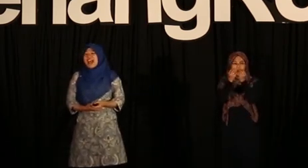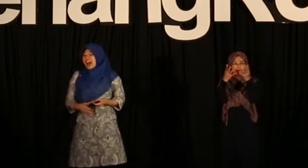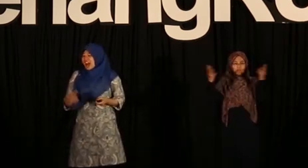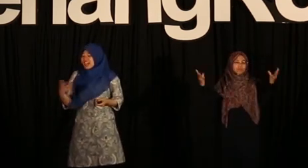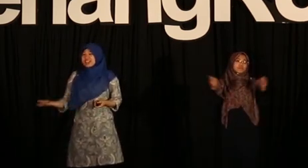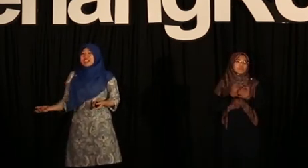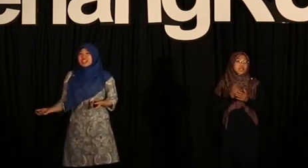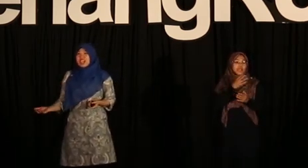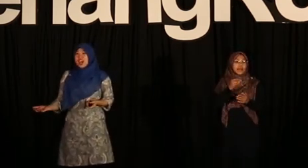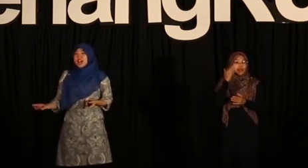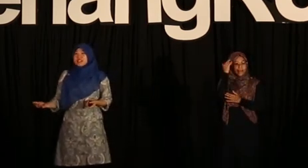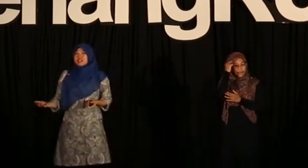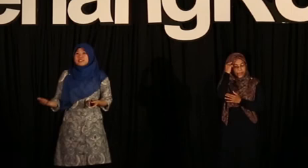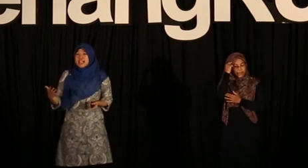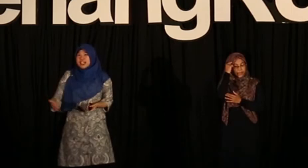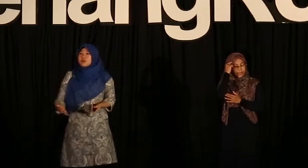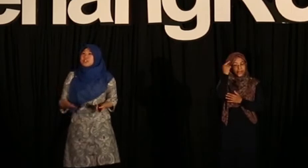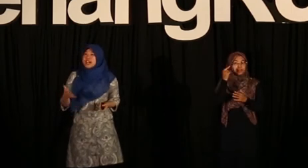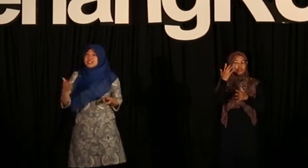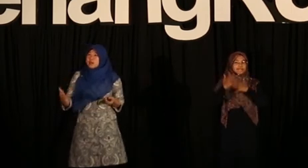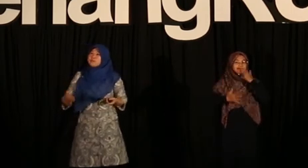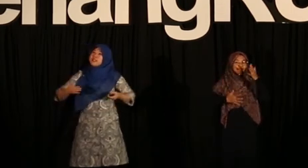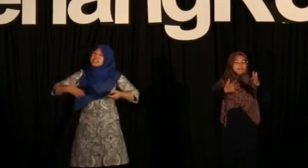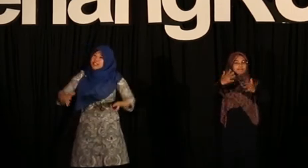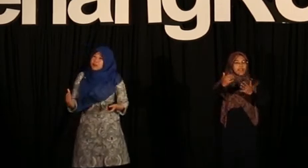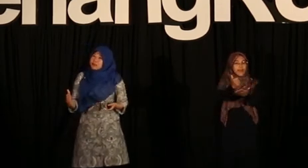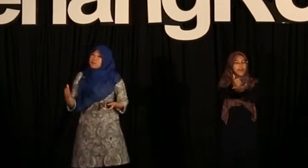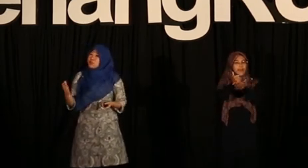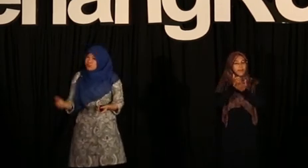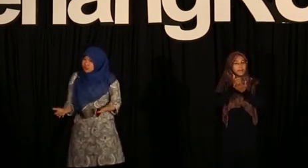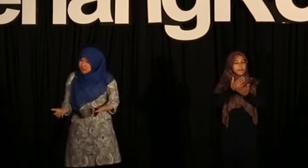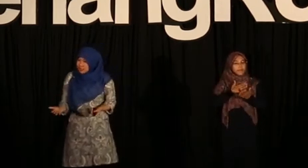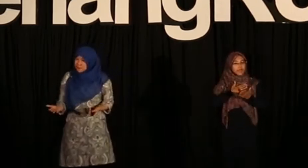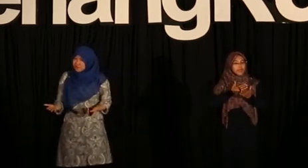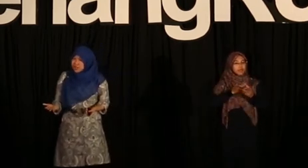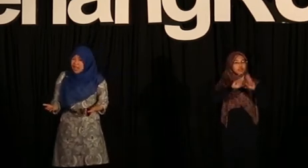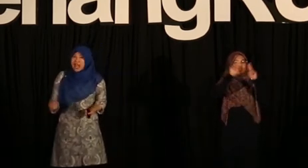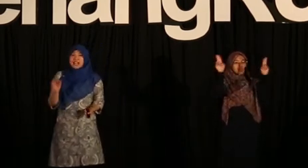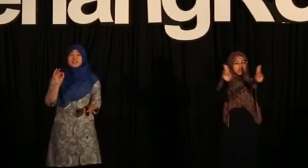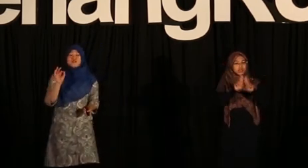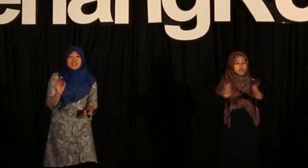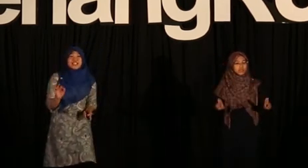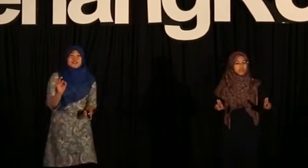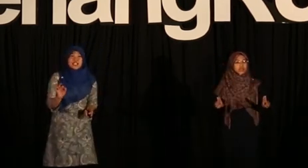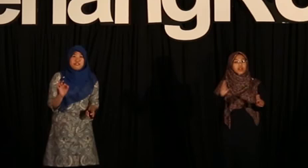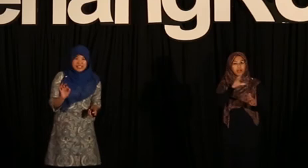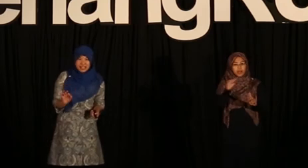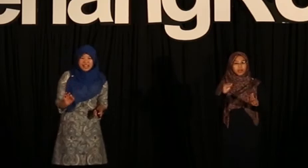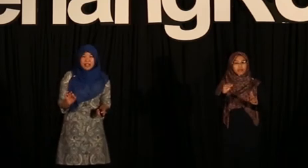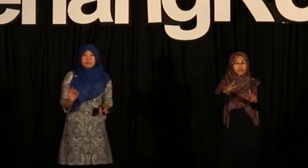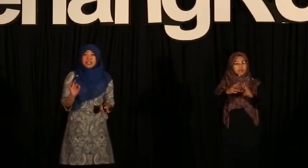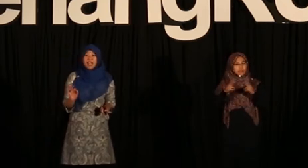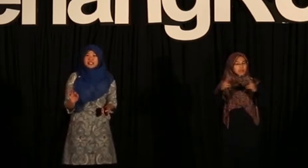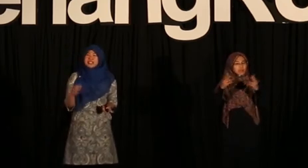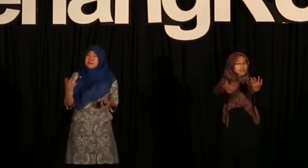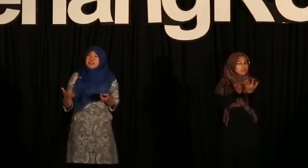experience. I think sign language has helped me connect with them universally. And it's really, really